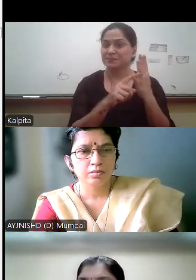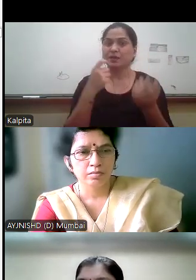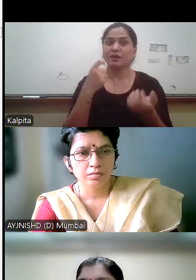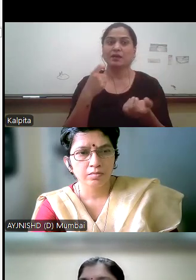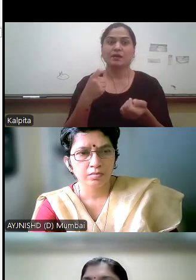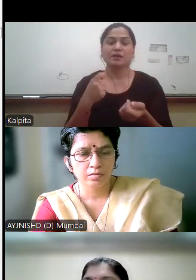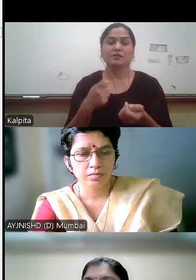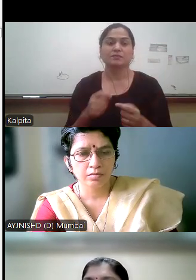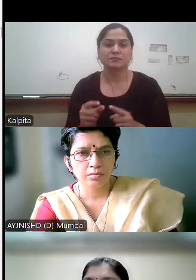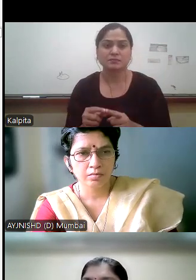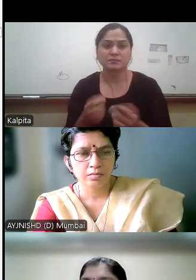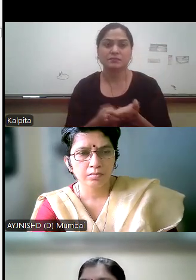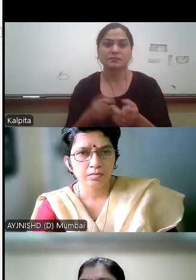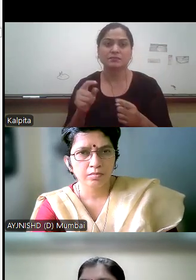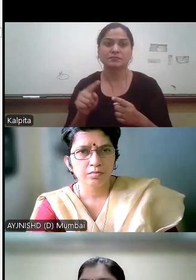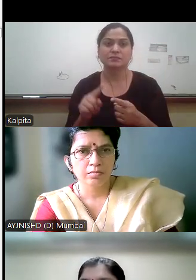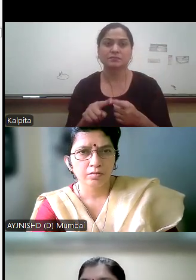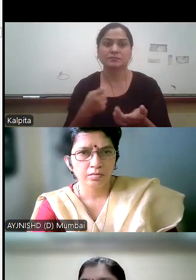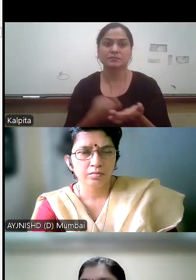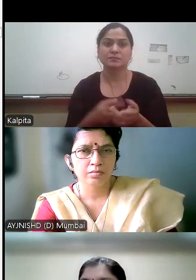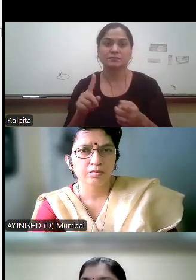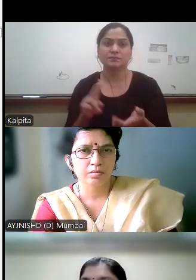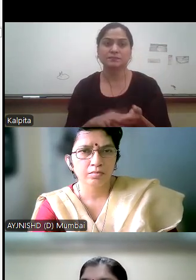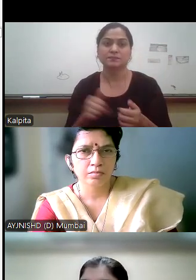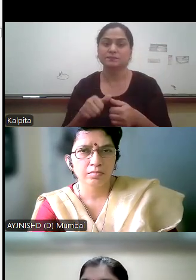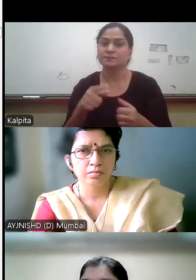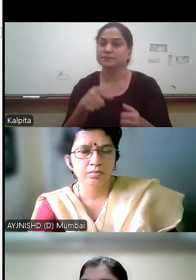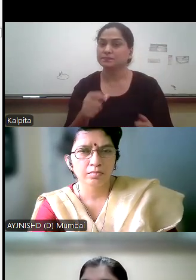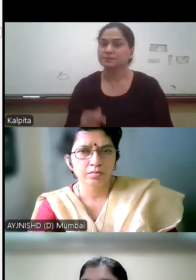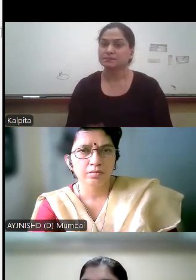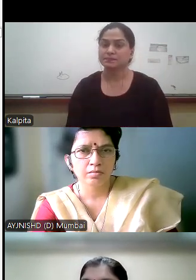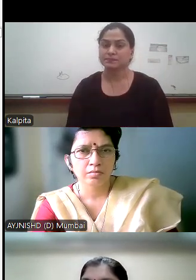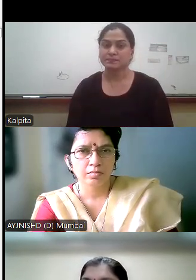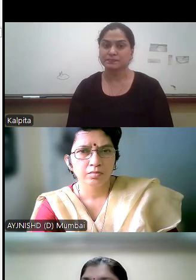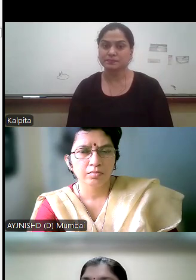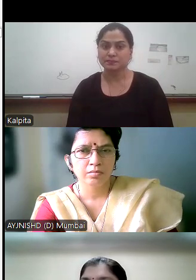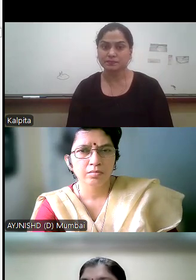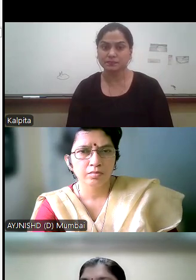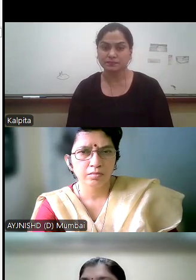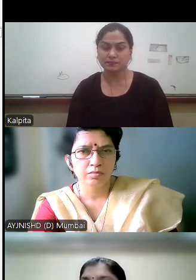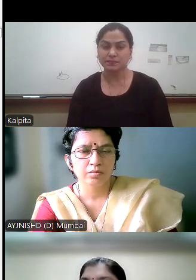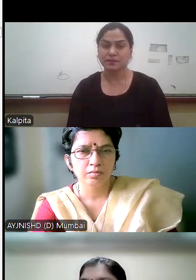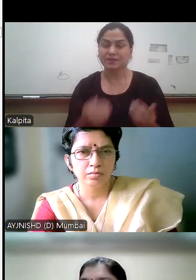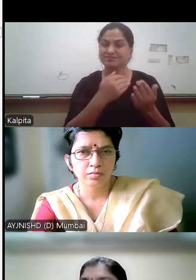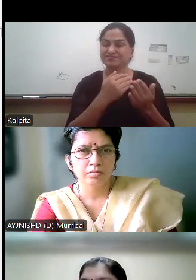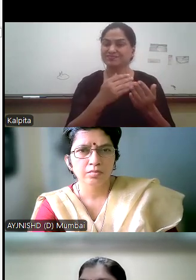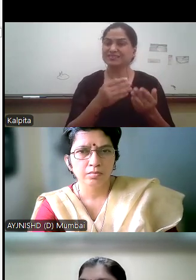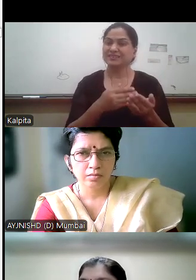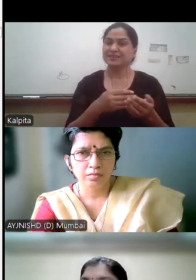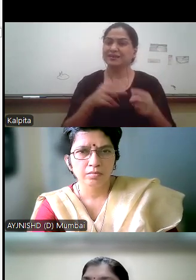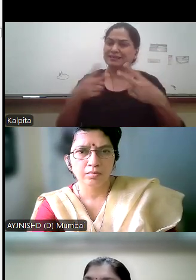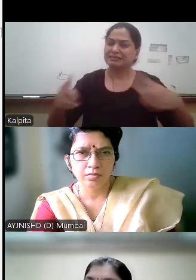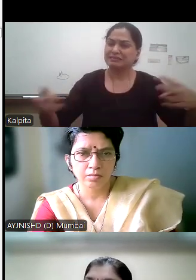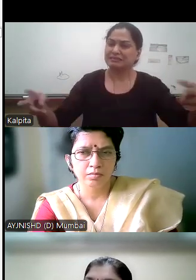scheme. Prerna scheme is a national training scheme which provides funds to these people to organize events such as melas,